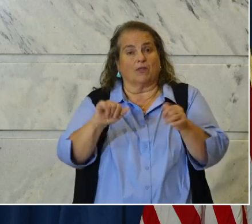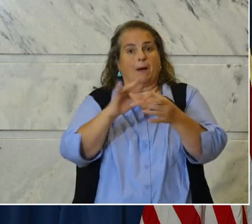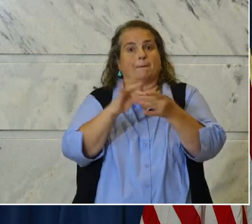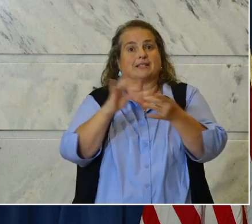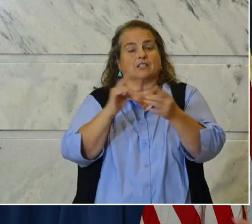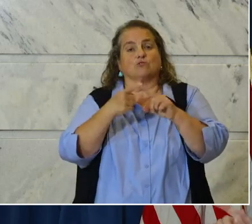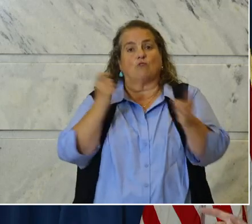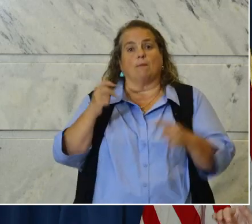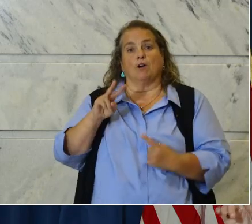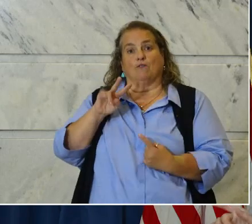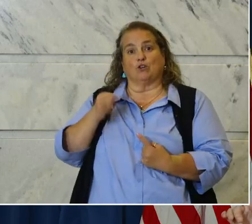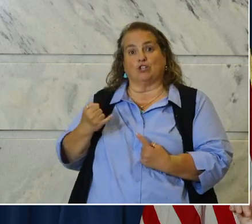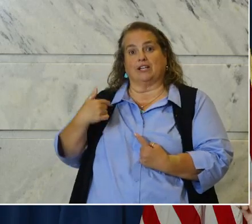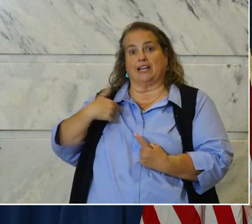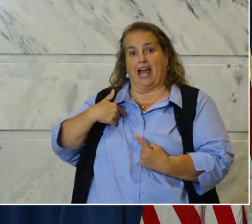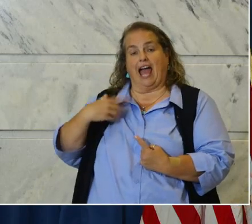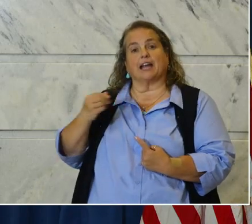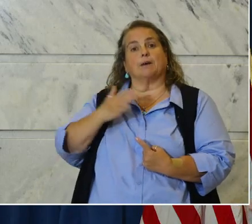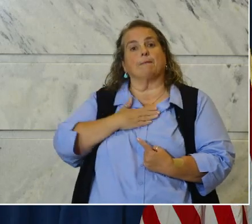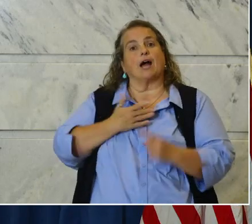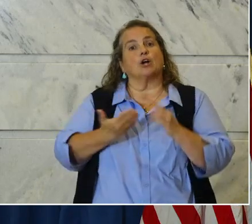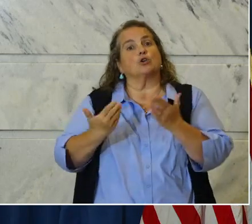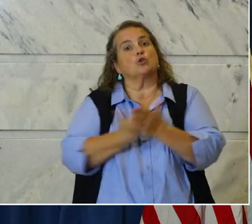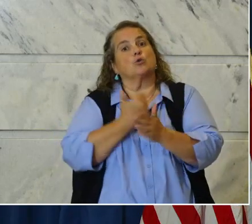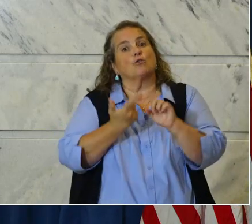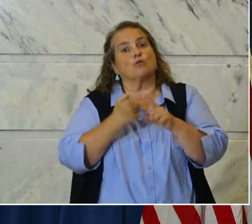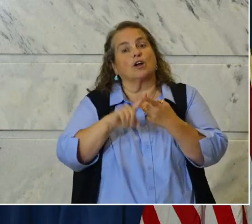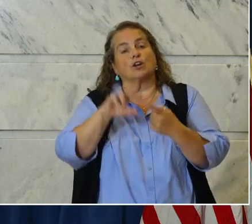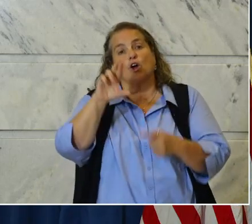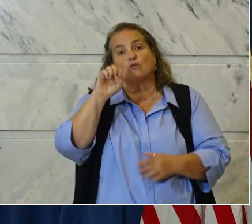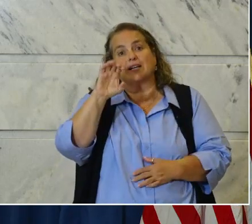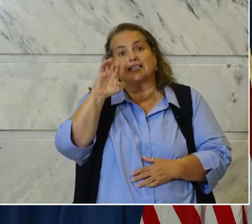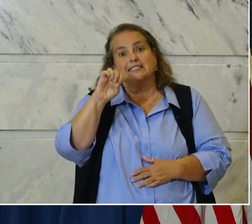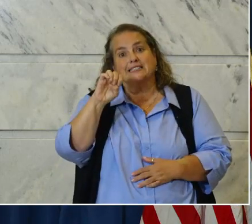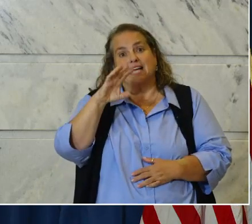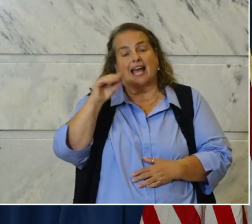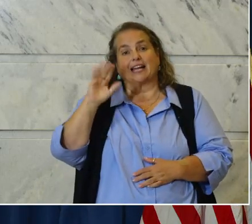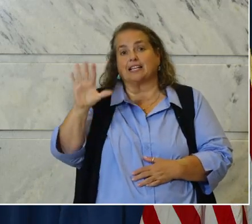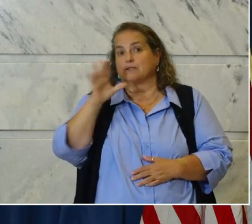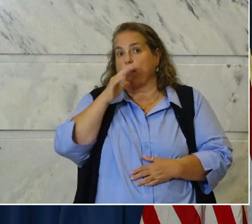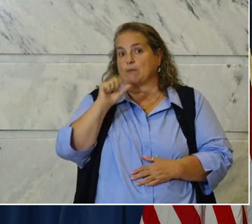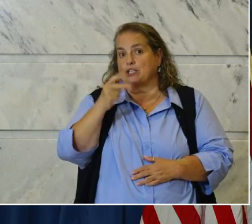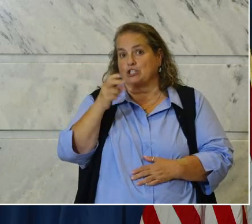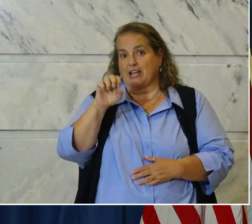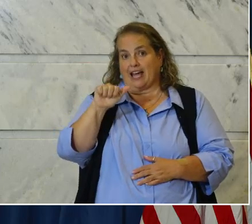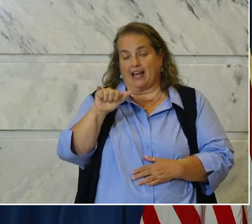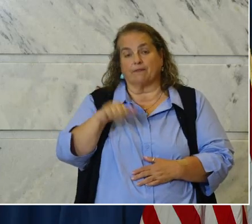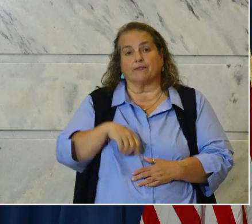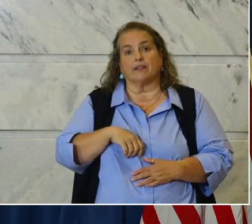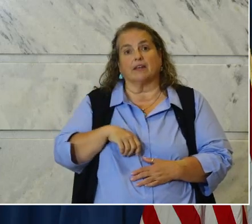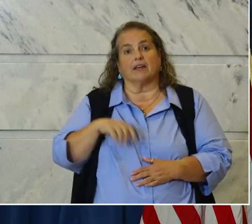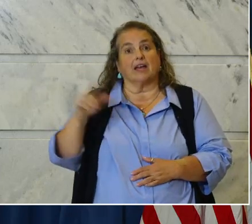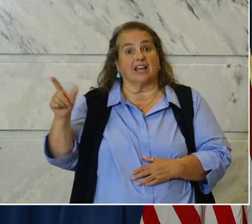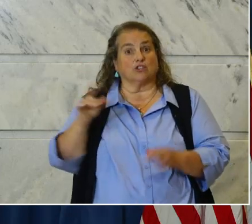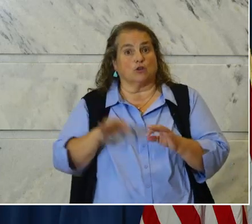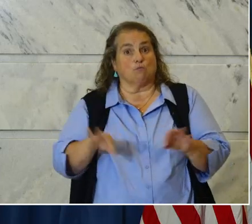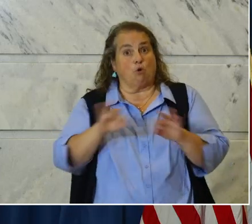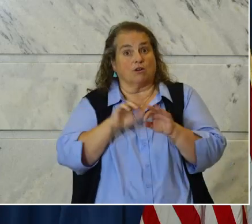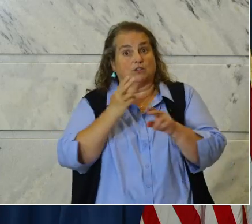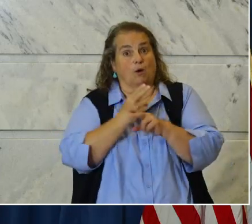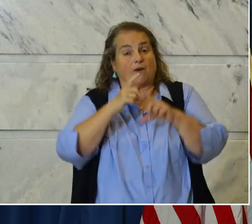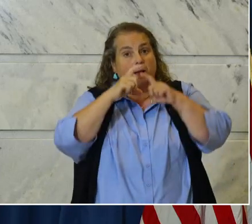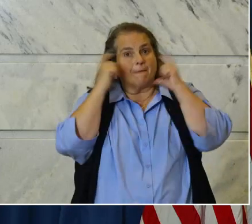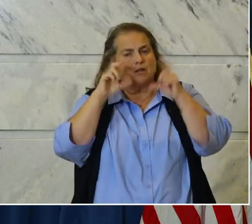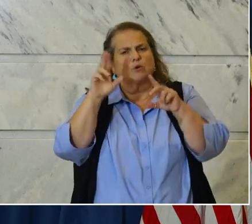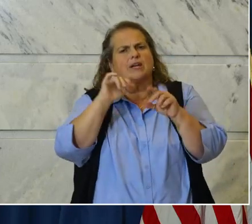Virginia and I and my new friend Reese and his mom Shay. This is a message for the ASL community on the importance of wearing masks and where you can find